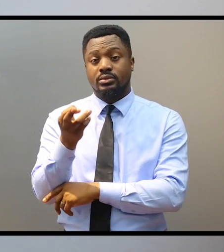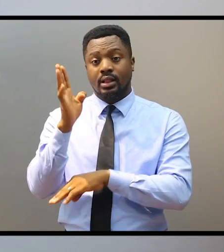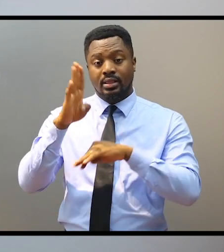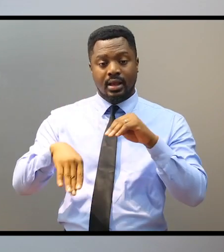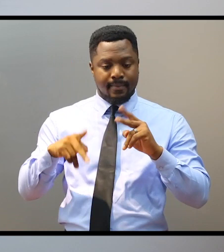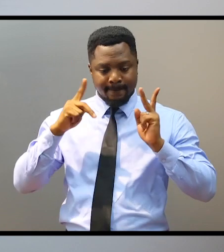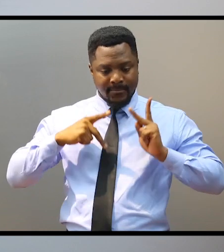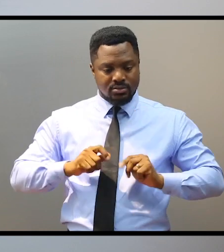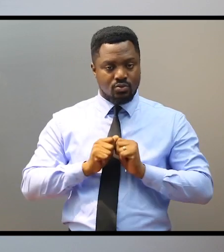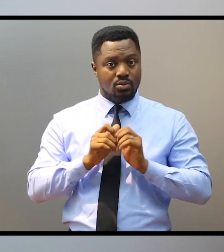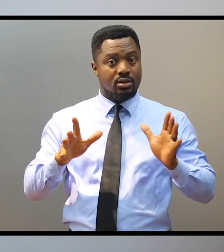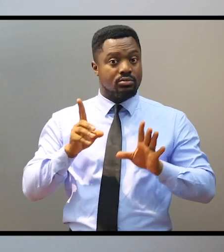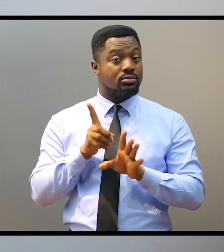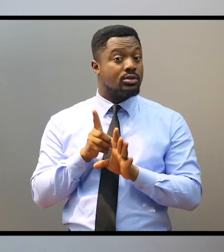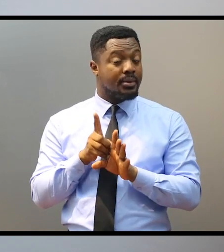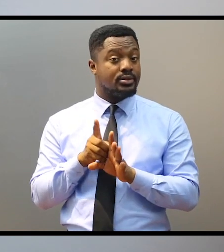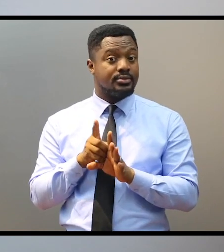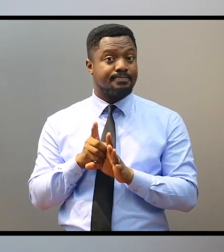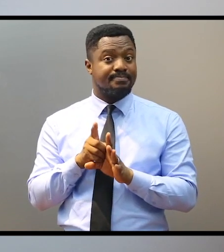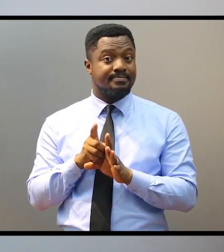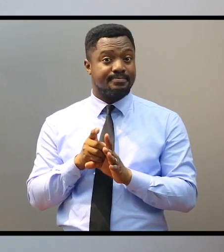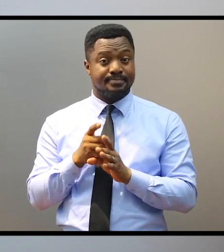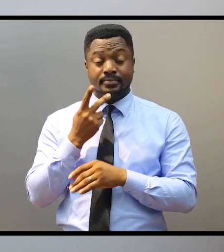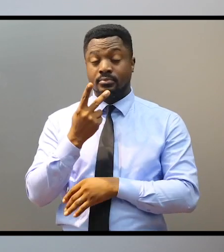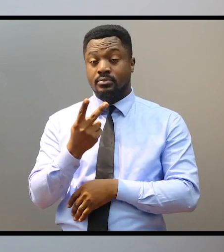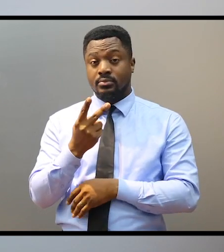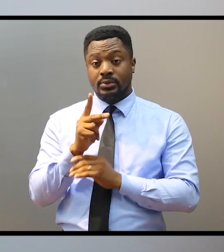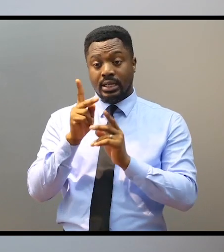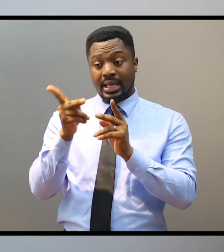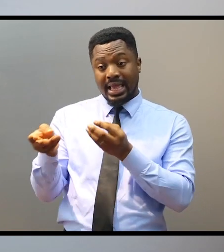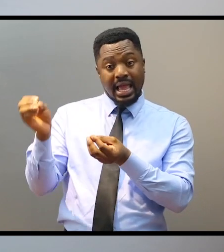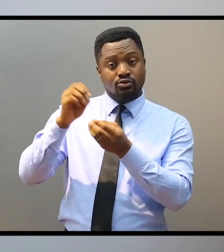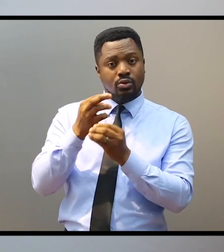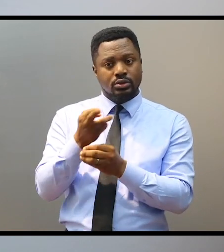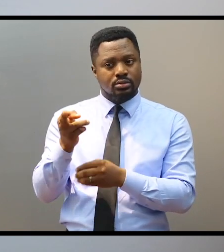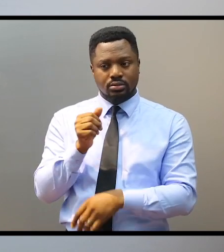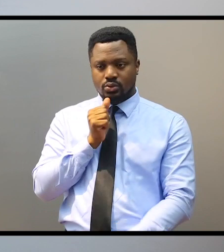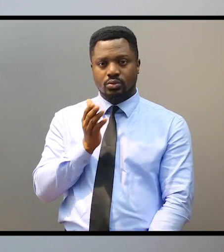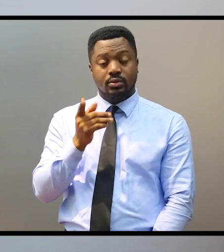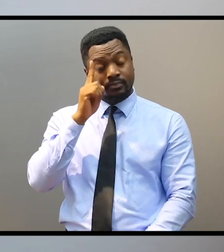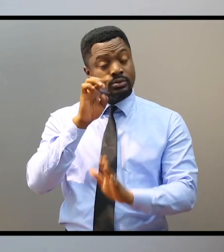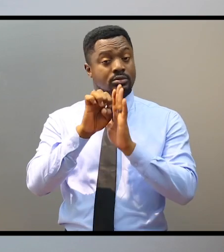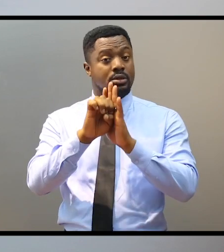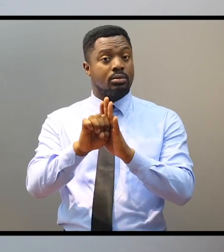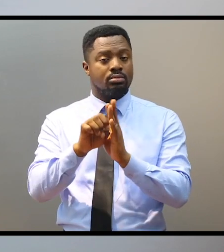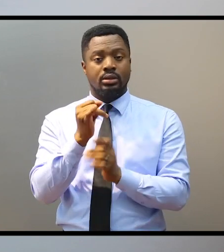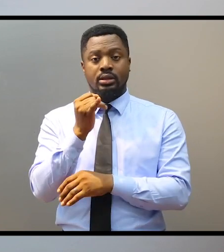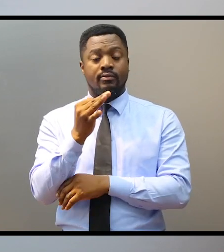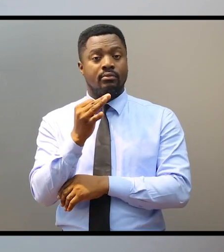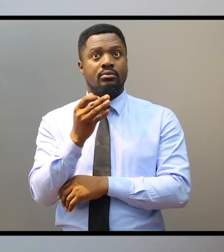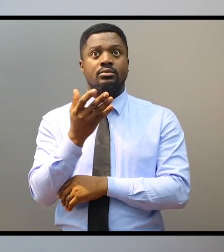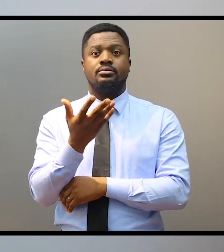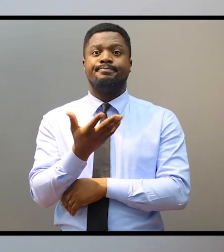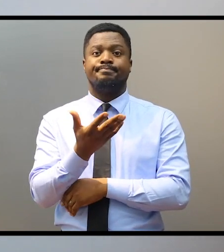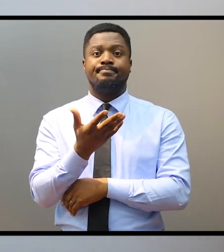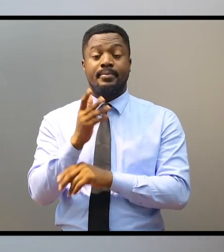resources than those without disability. And those extra resources are not there. So, for example,